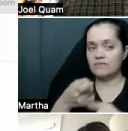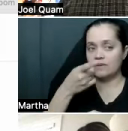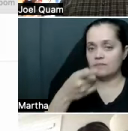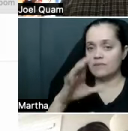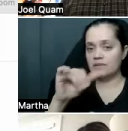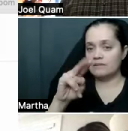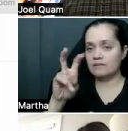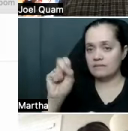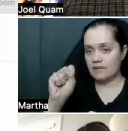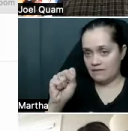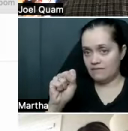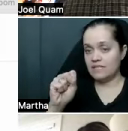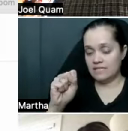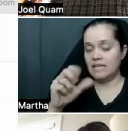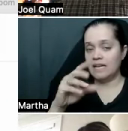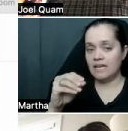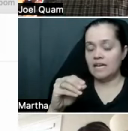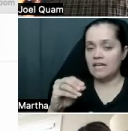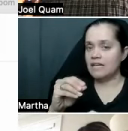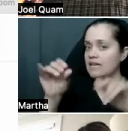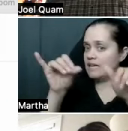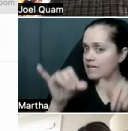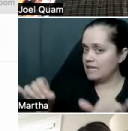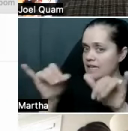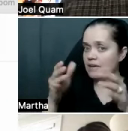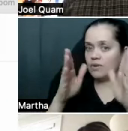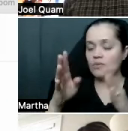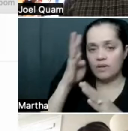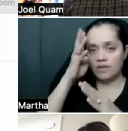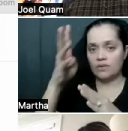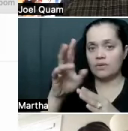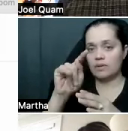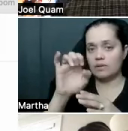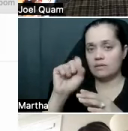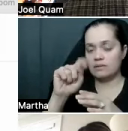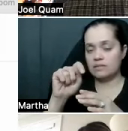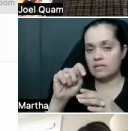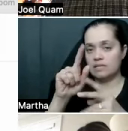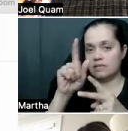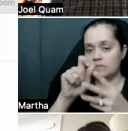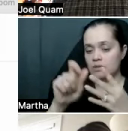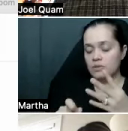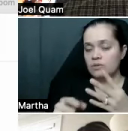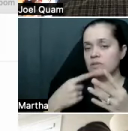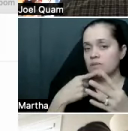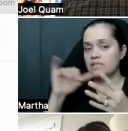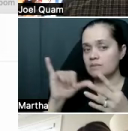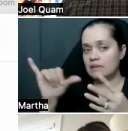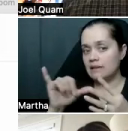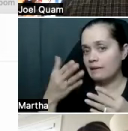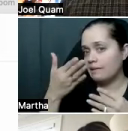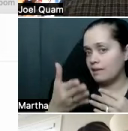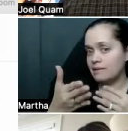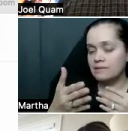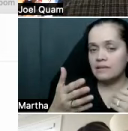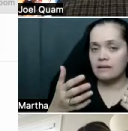canvases. And a very common way that I create a test question is multiple choice that would say something like